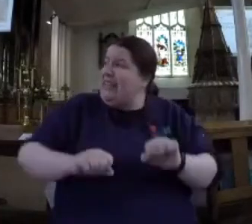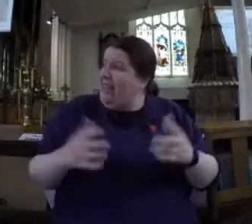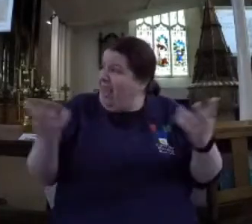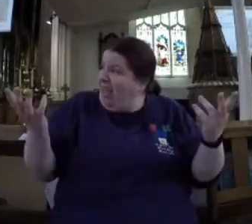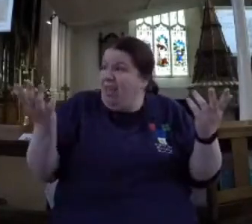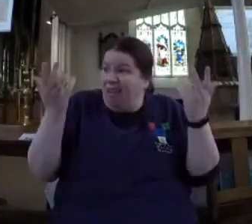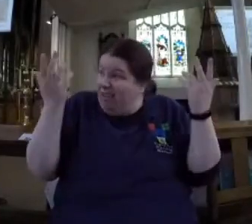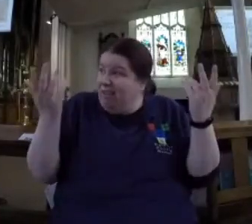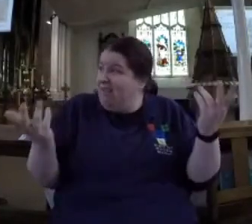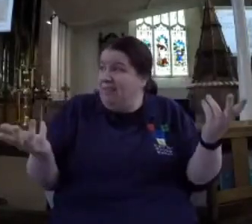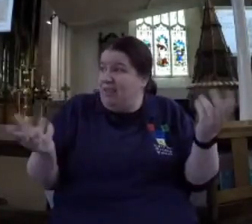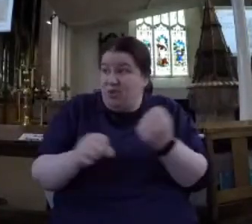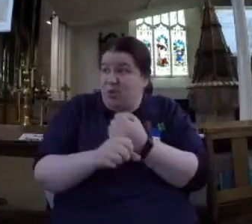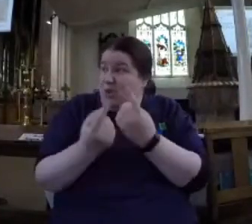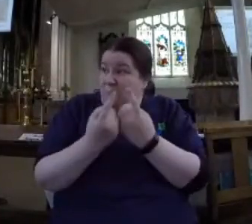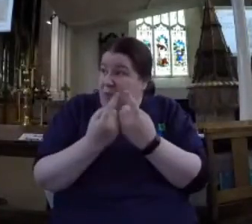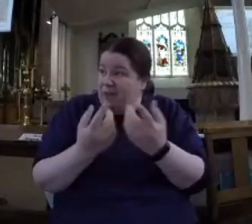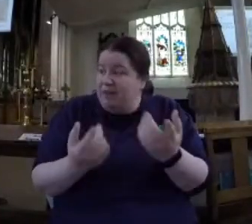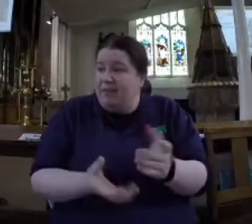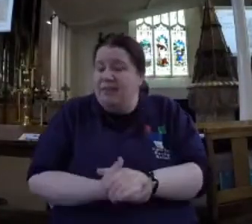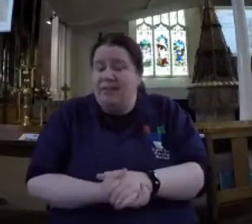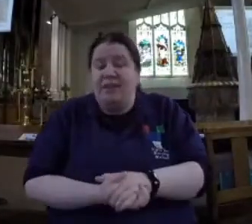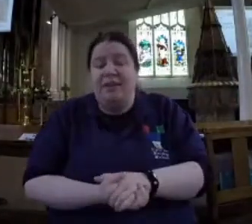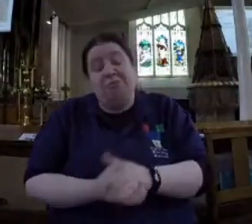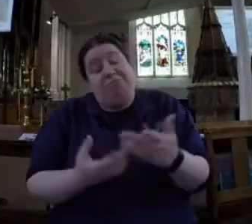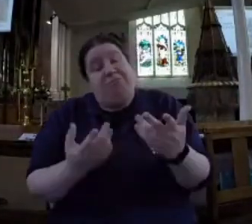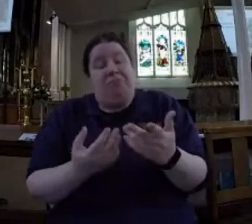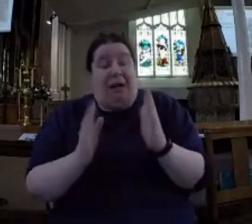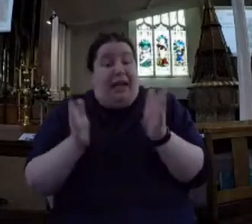you?" Which is ironic because he had just sat there, but